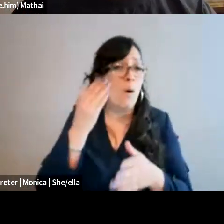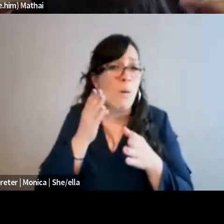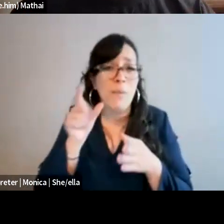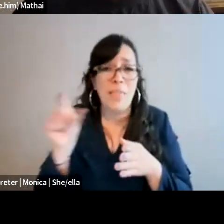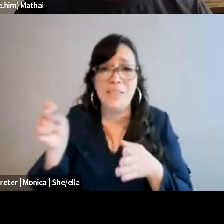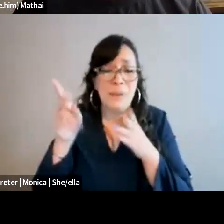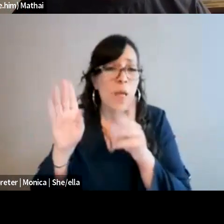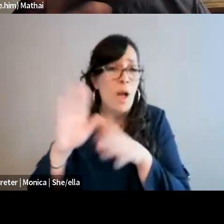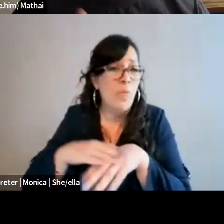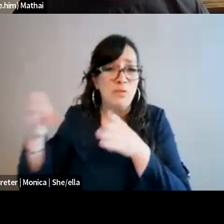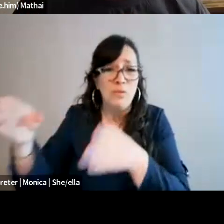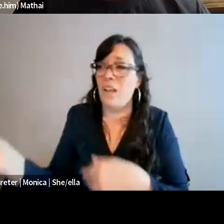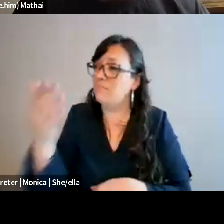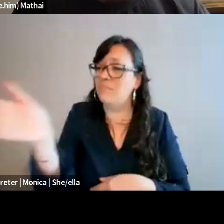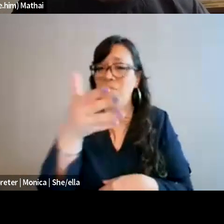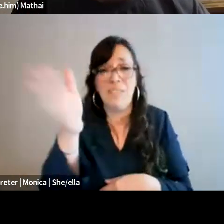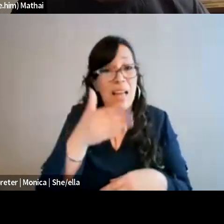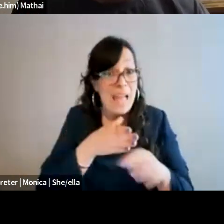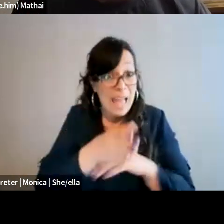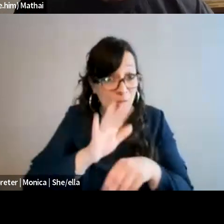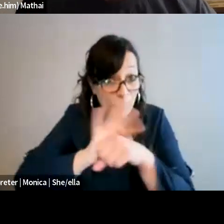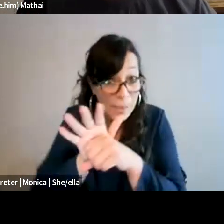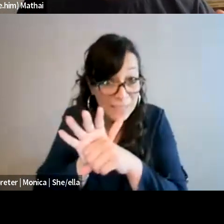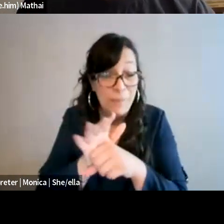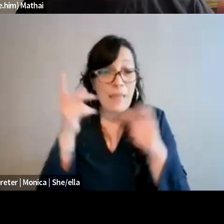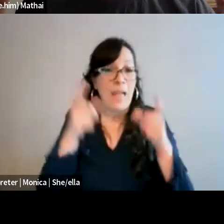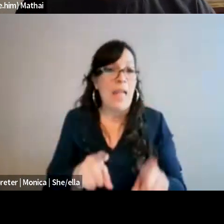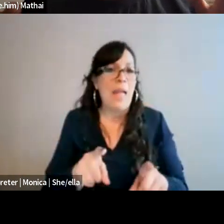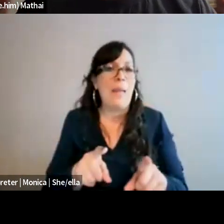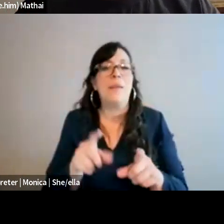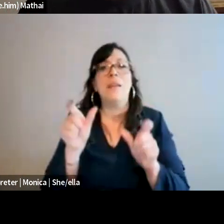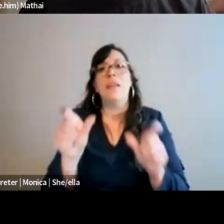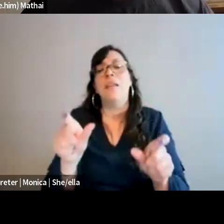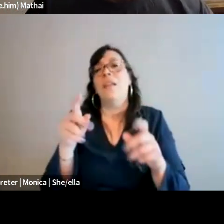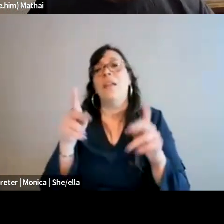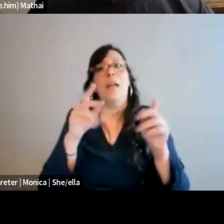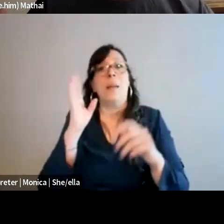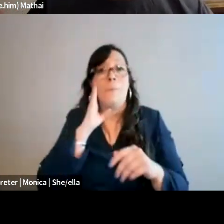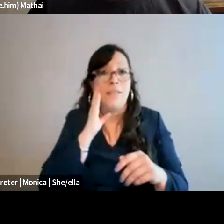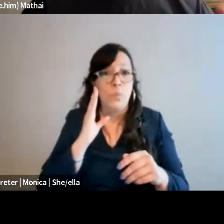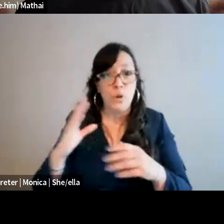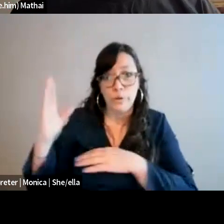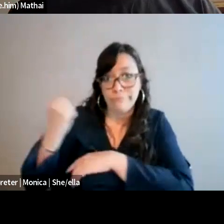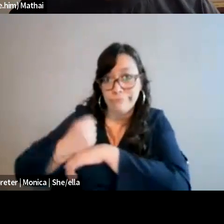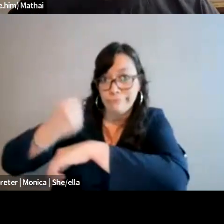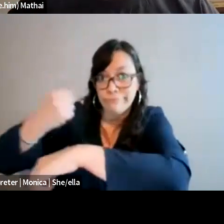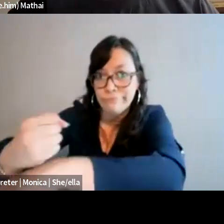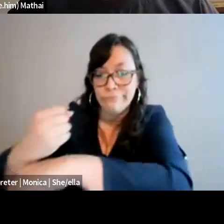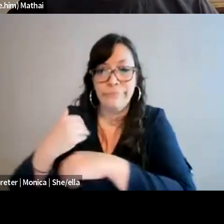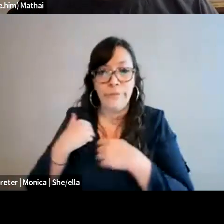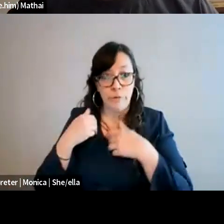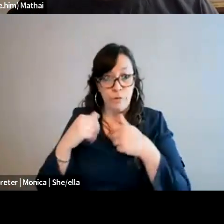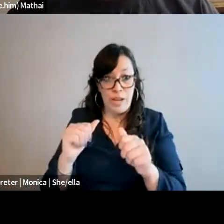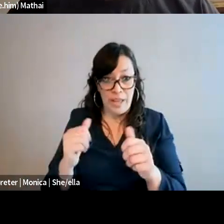you know, so the call for more beds, especially after the pandemic, was a dynamic. Beds were supposedly taken down in order to actually